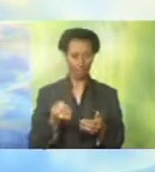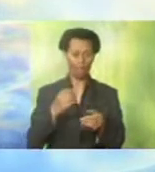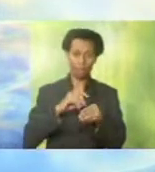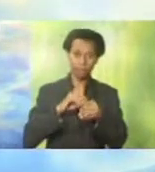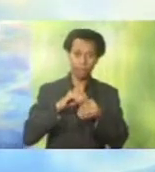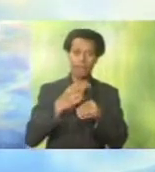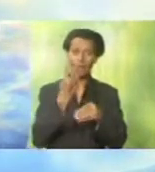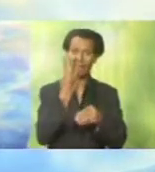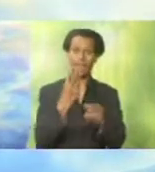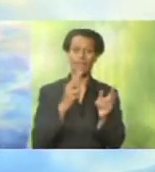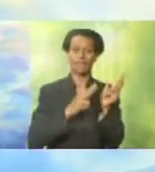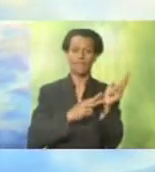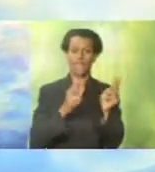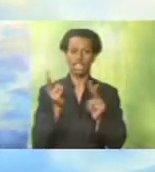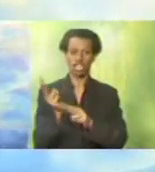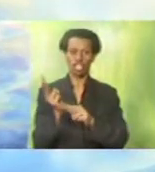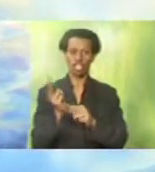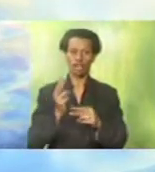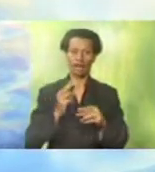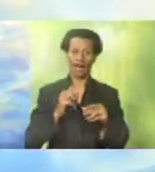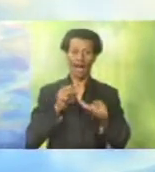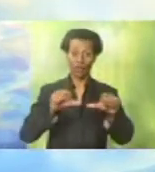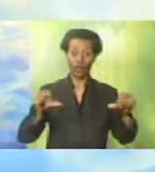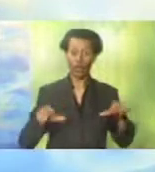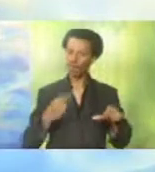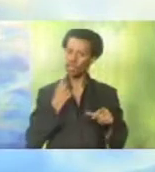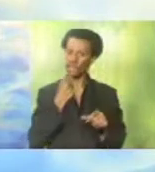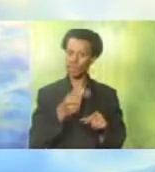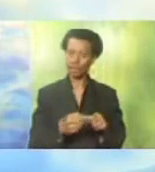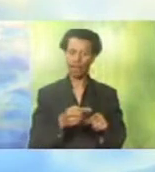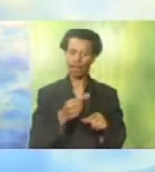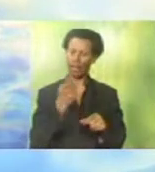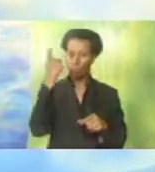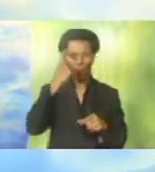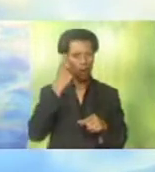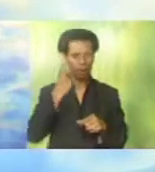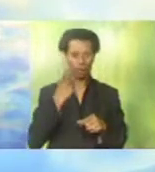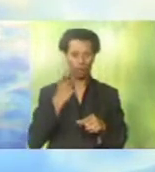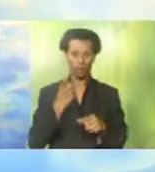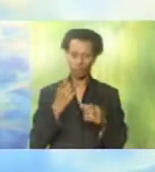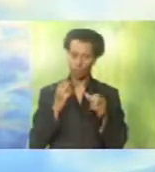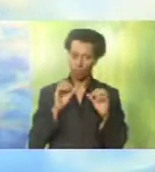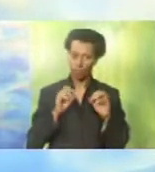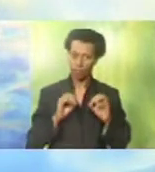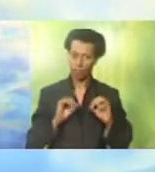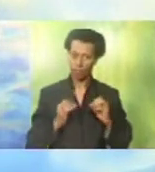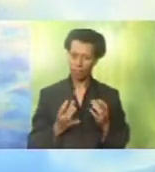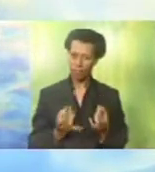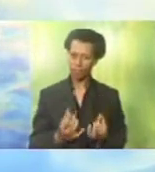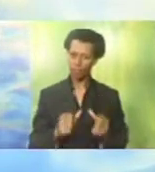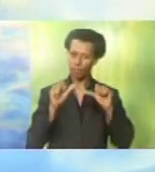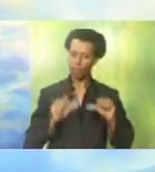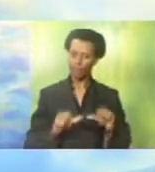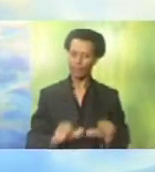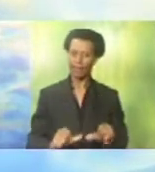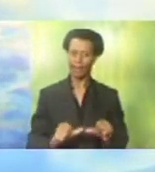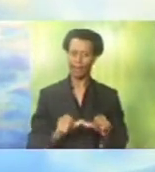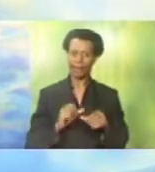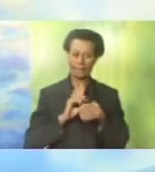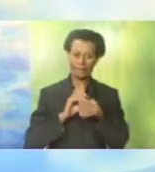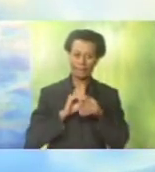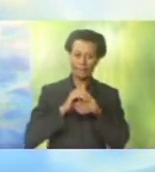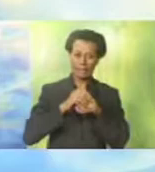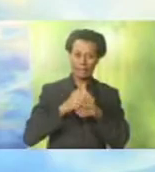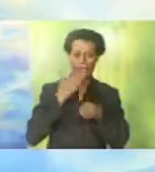in 3 villages. The Department of Agriculture in cautioning the public on the issue, given the repercussions beetle infestations have towards the